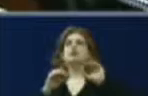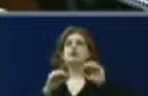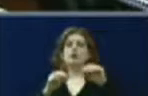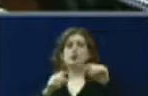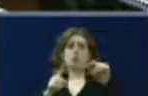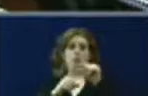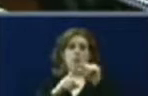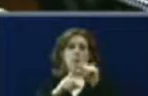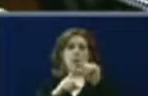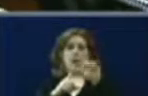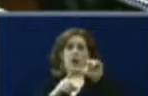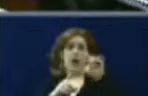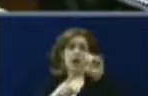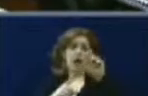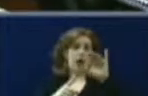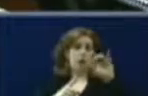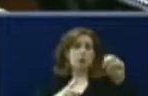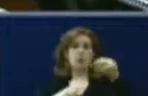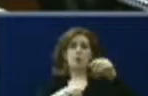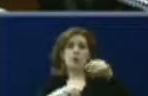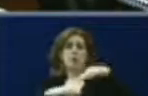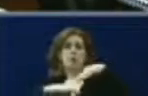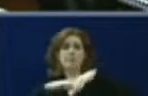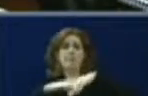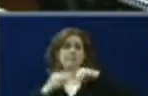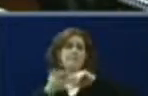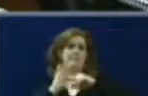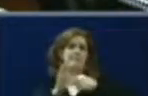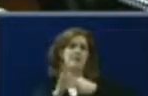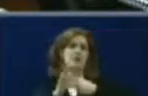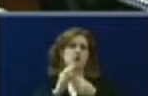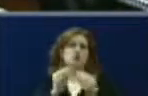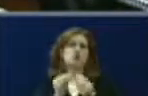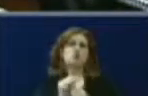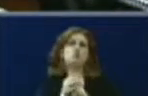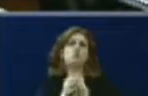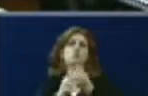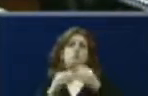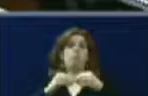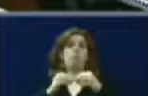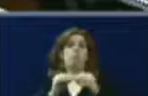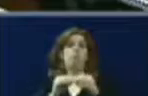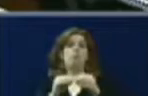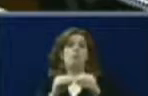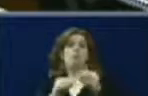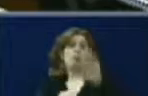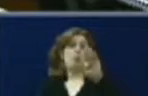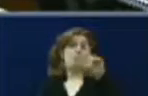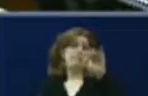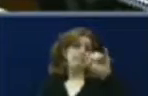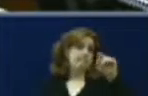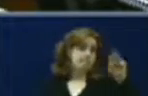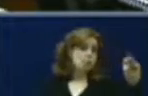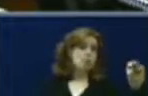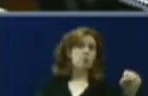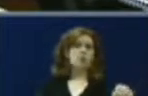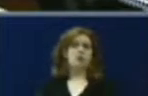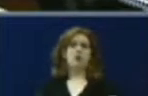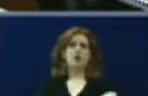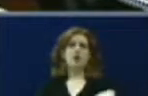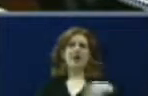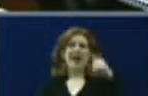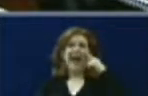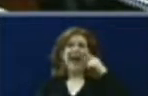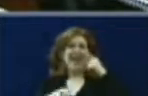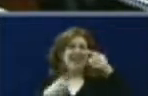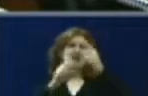bring forth, to bloom. And I think our schools, they're gardens of